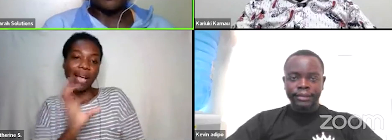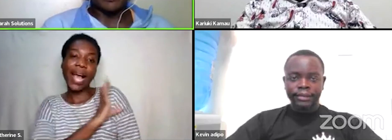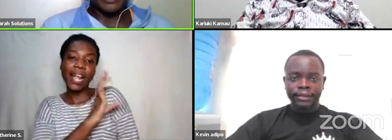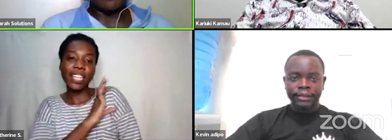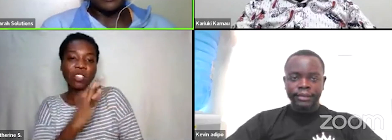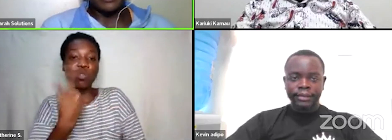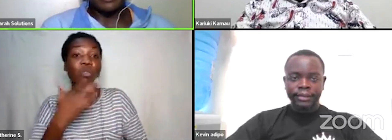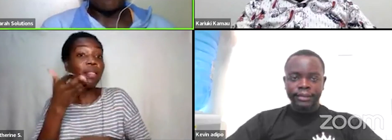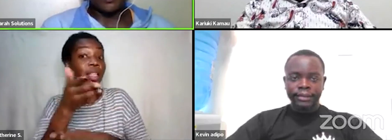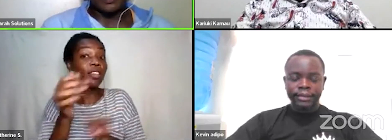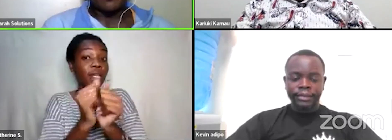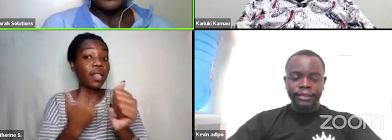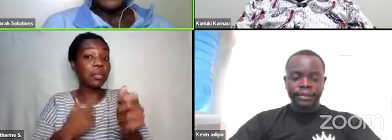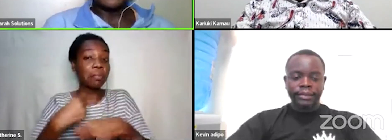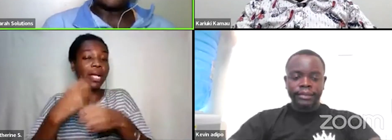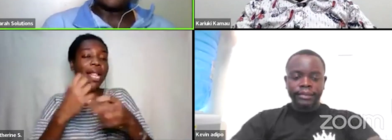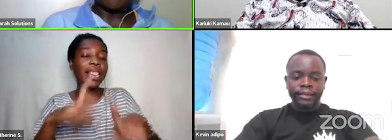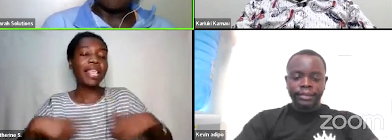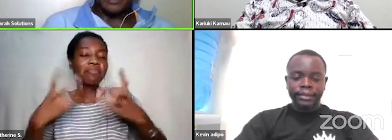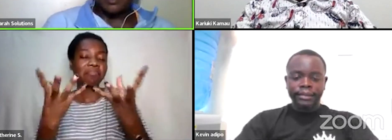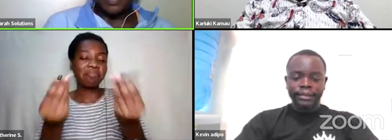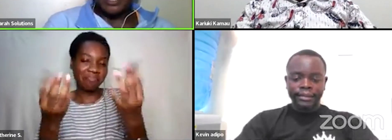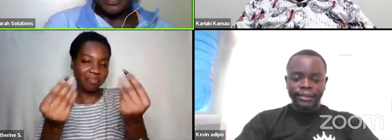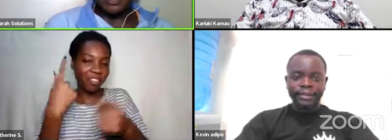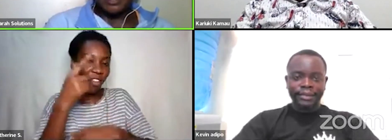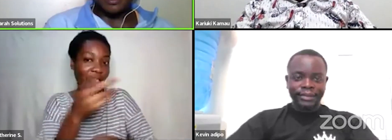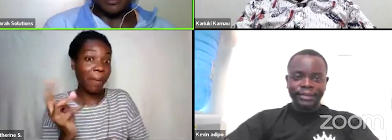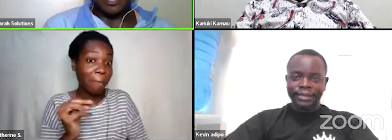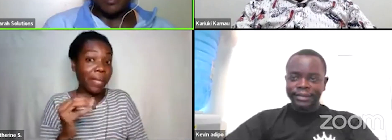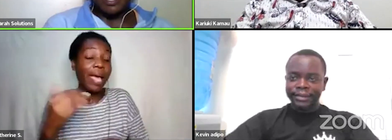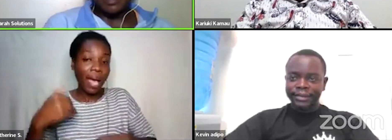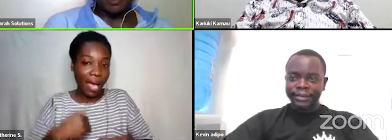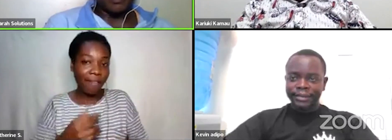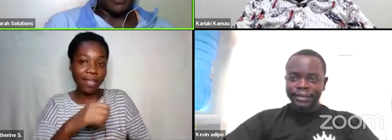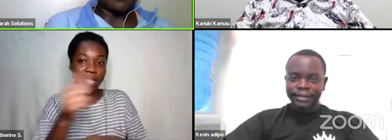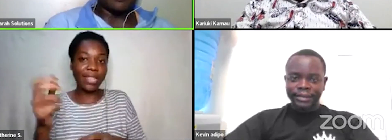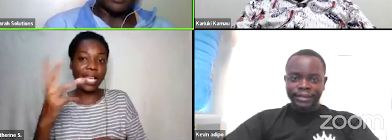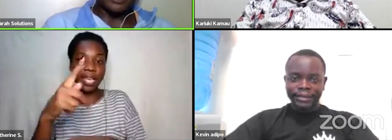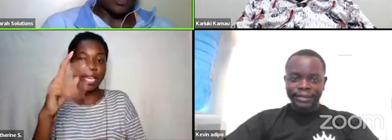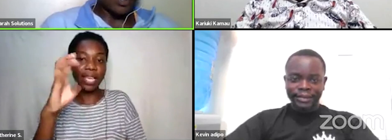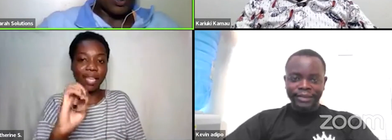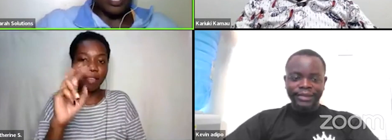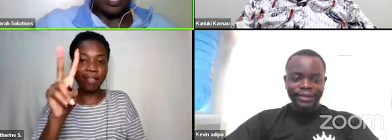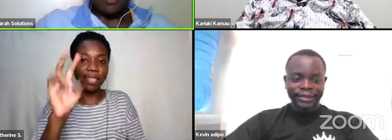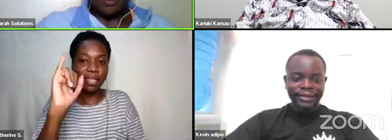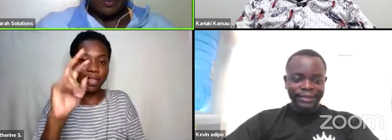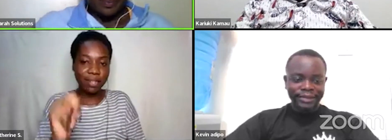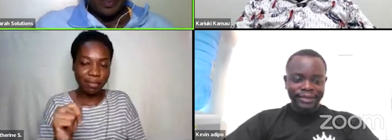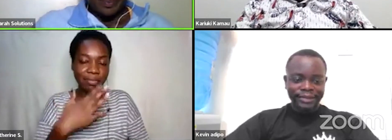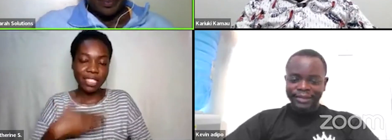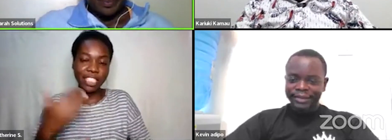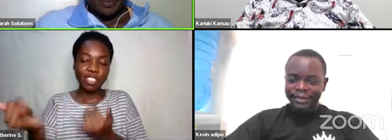be able to make life easier for them. And then we have my colleague, Kevin Adecco. Kevin, you can introduce